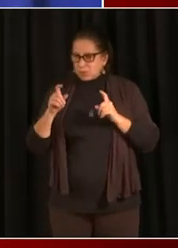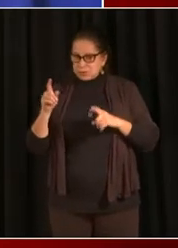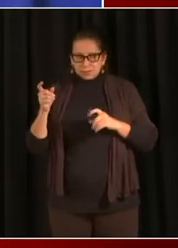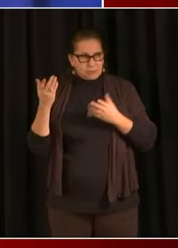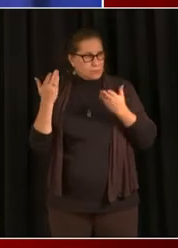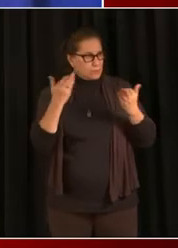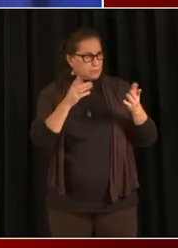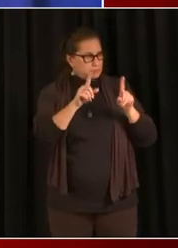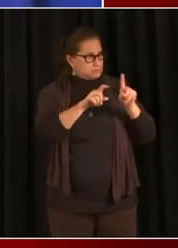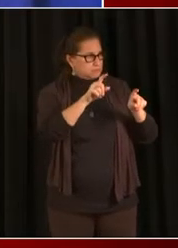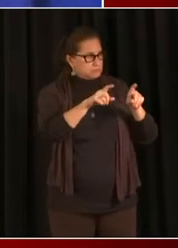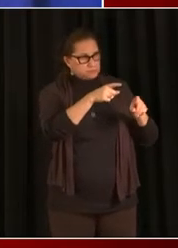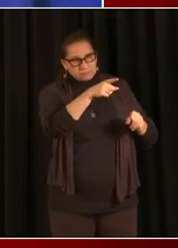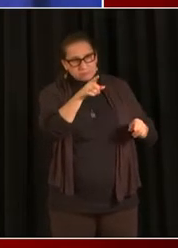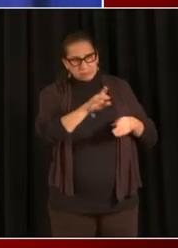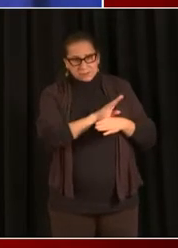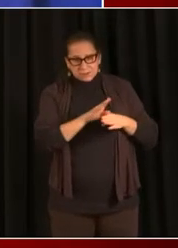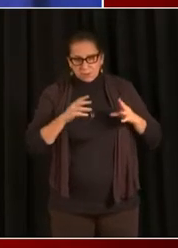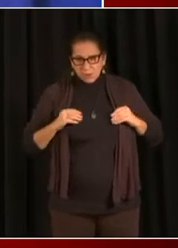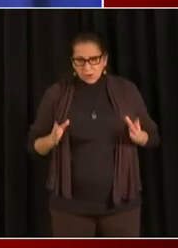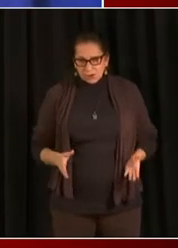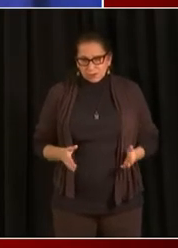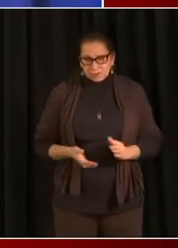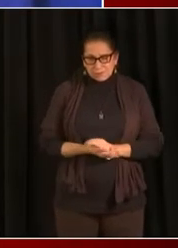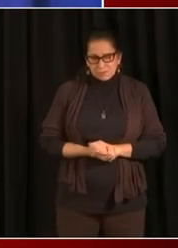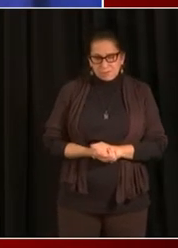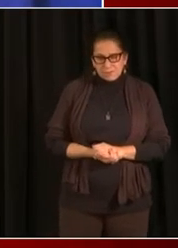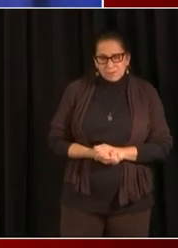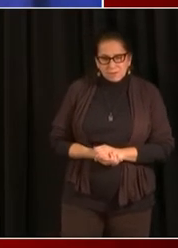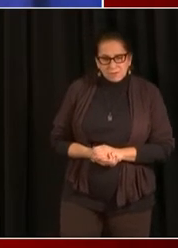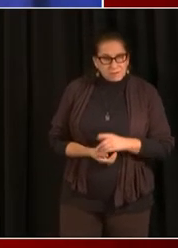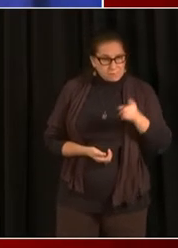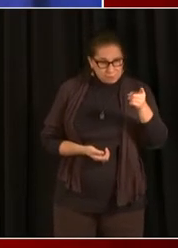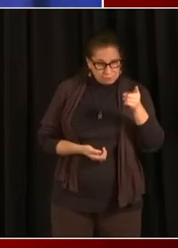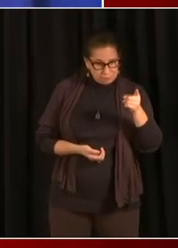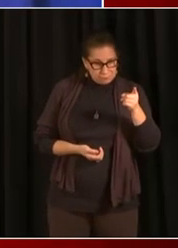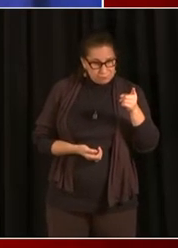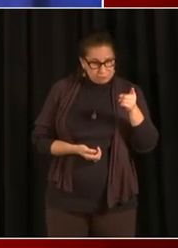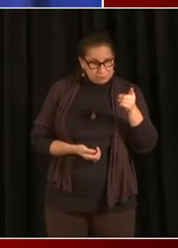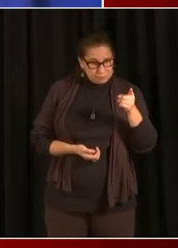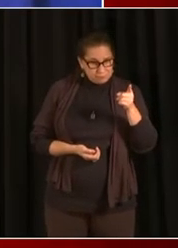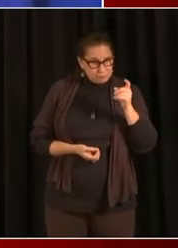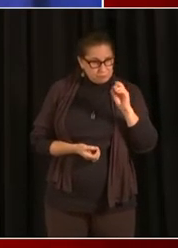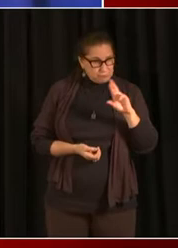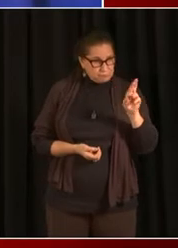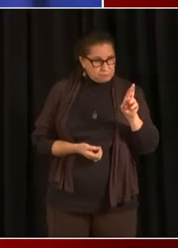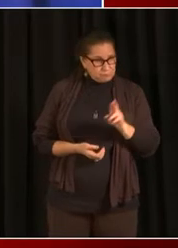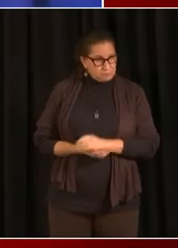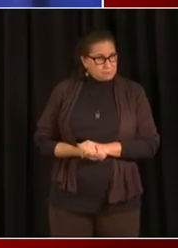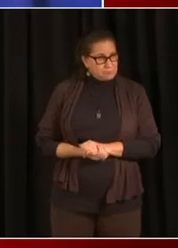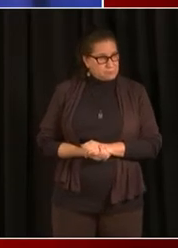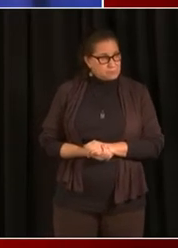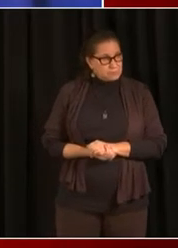social media. But for Sunyata, you connected with Anika's comments, so I want to hear from you as well.